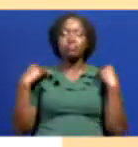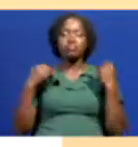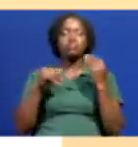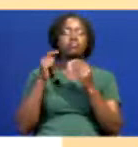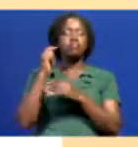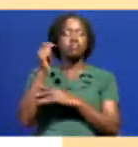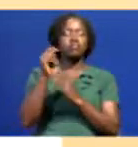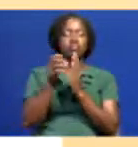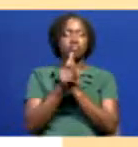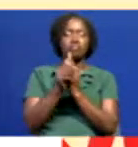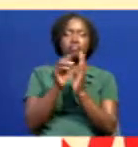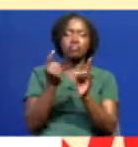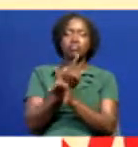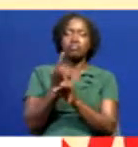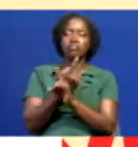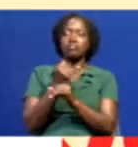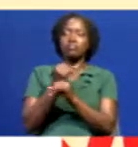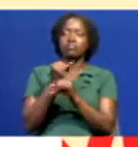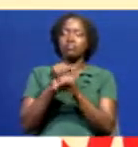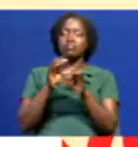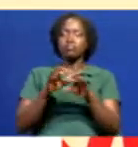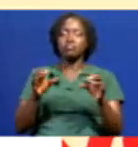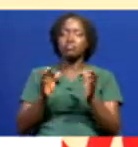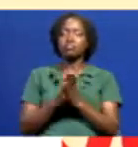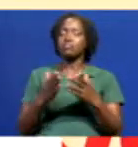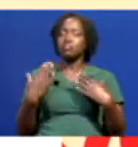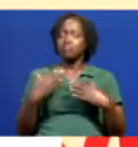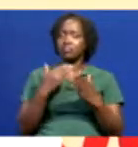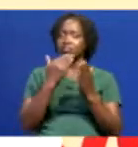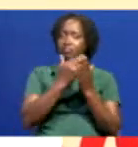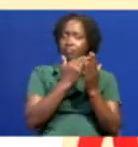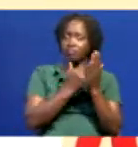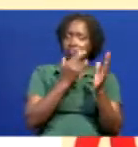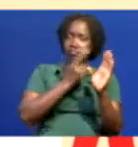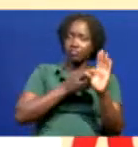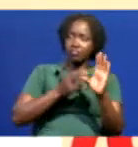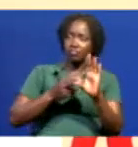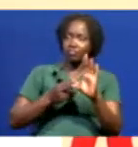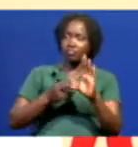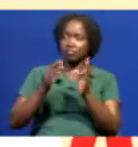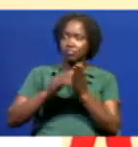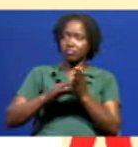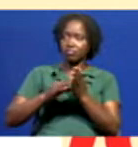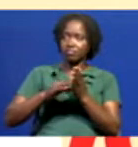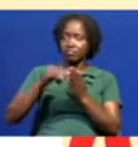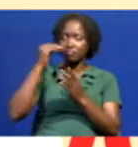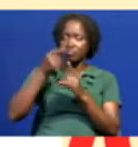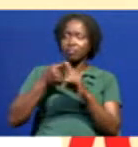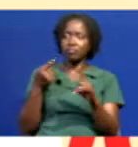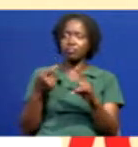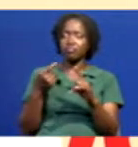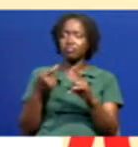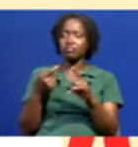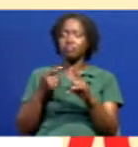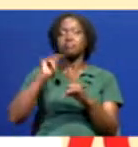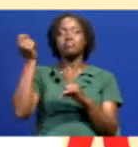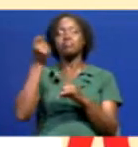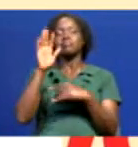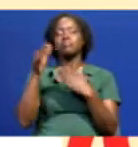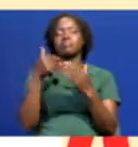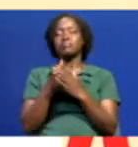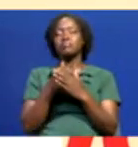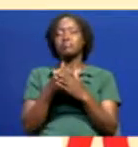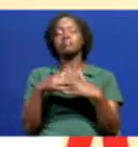skills in different job markets. The people who are participating in this program learns, they come from across Kenya.